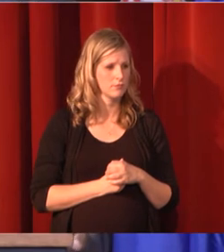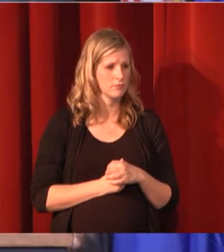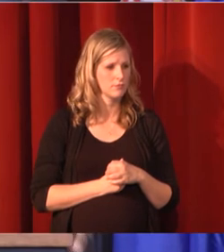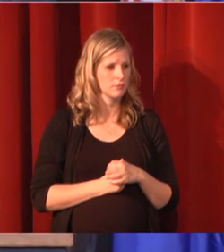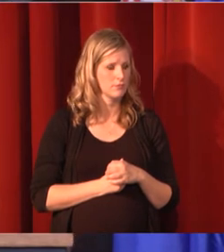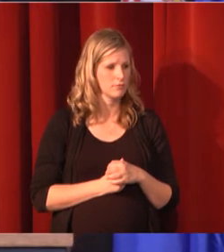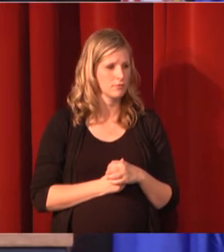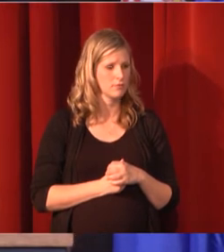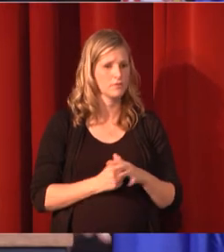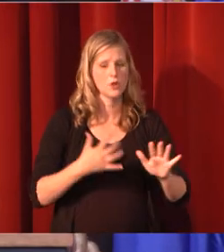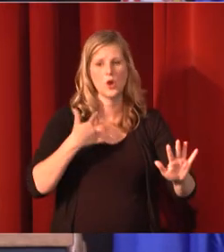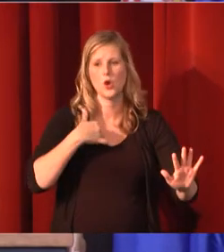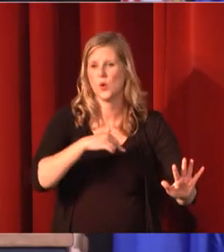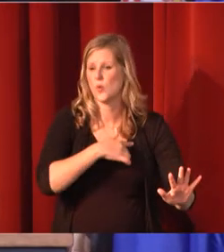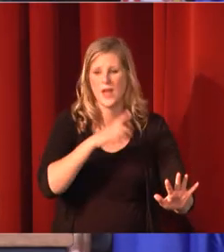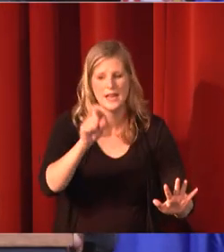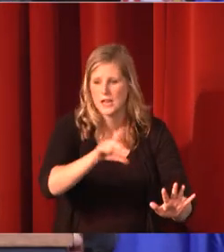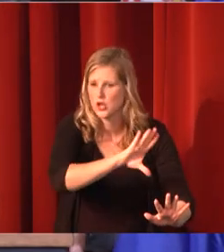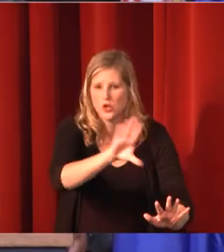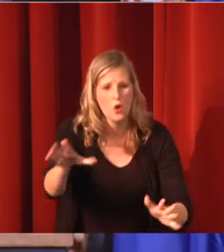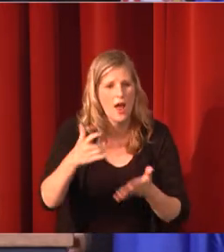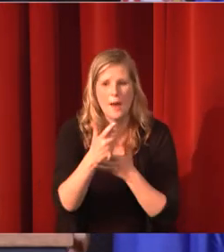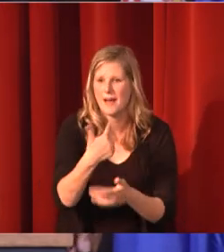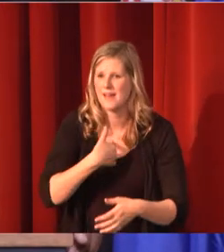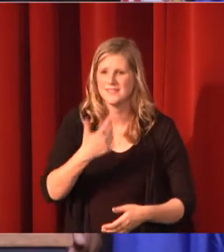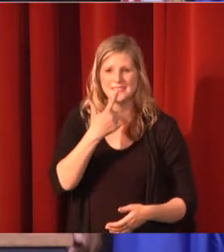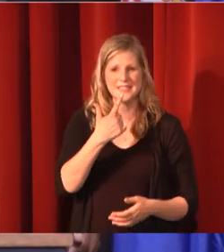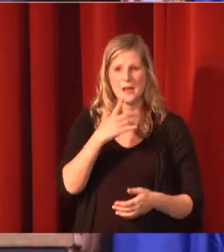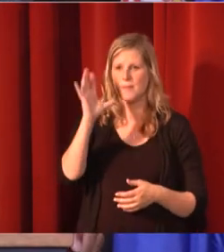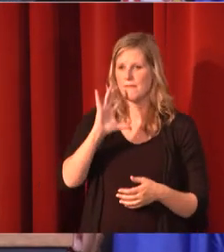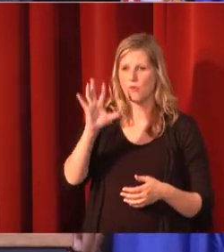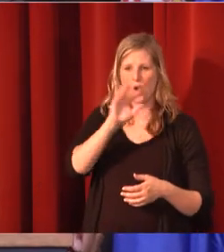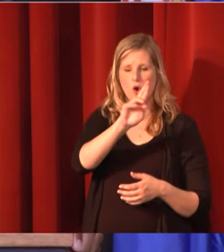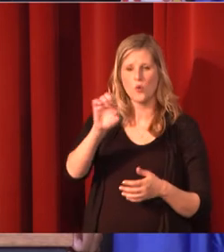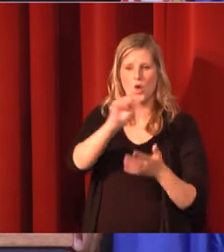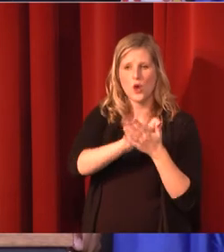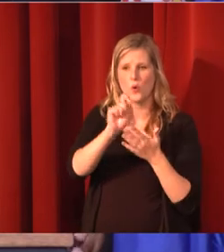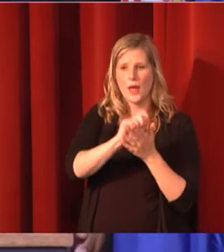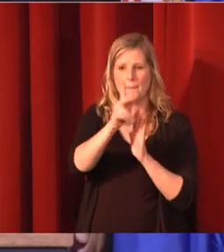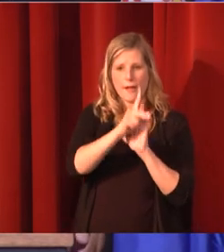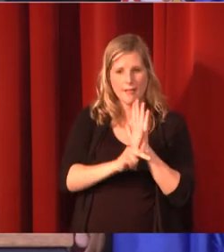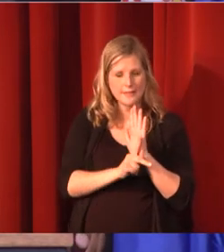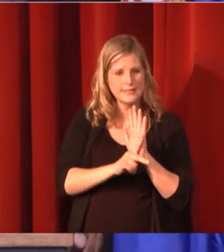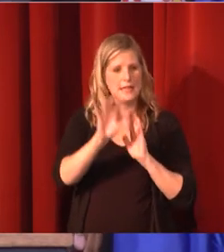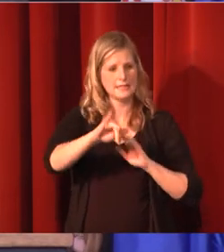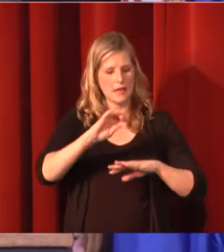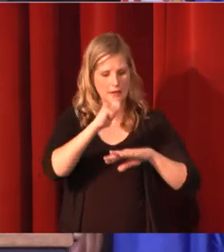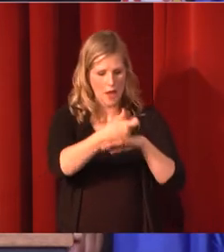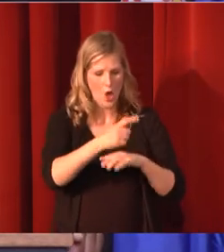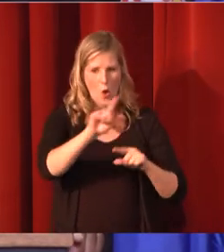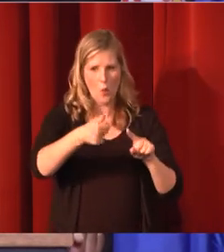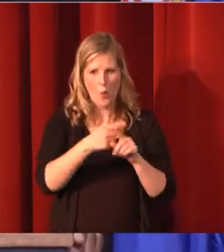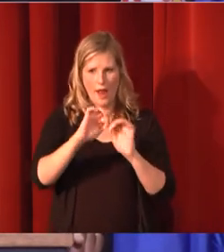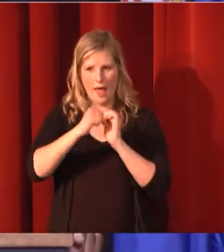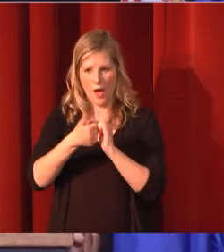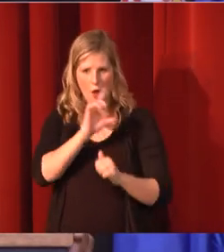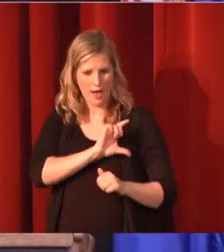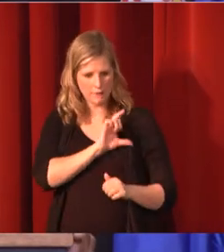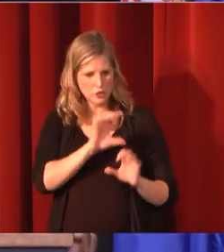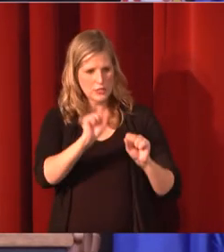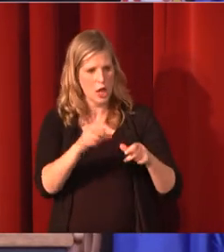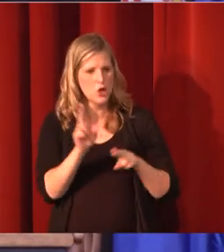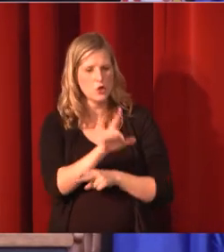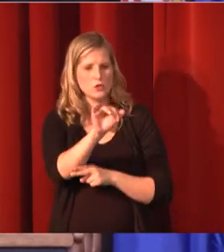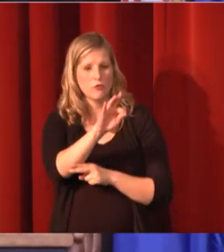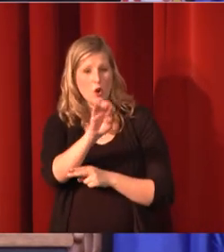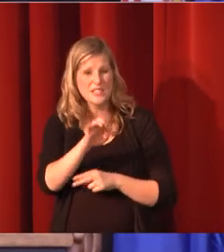we needed your help like I said before to rewrite those policies that govern when and how officers are authorized to use force